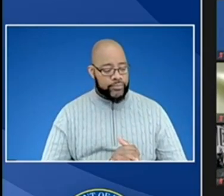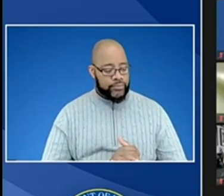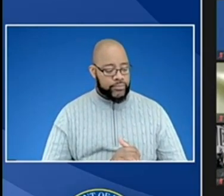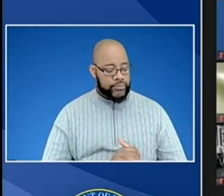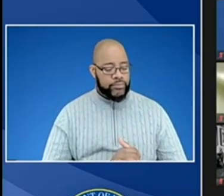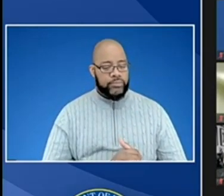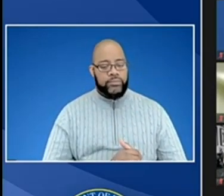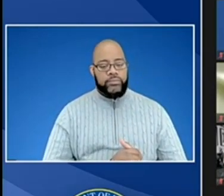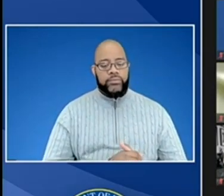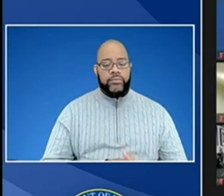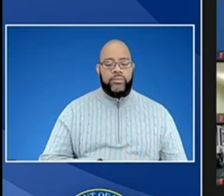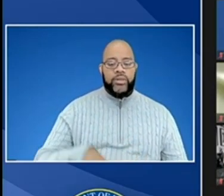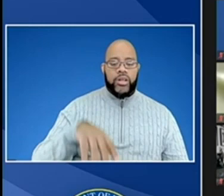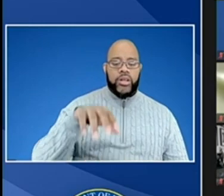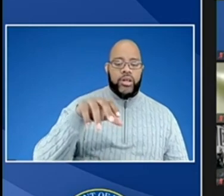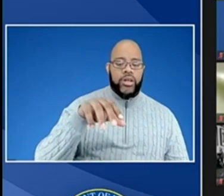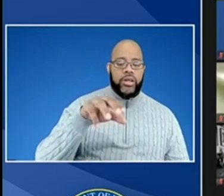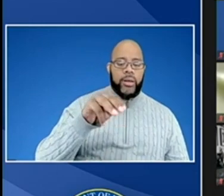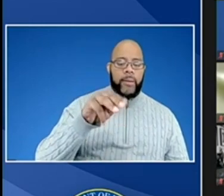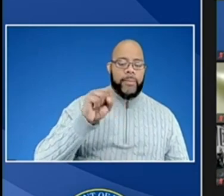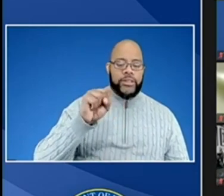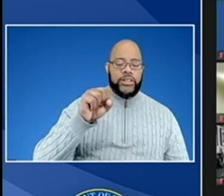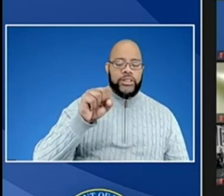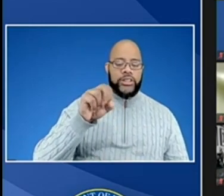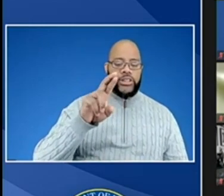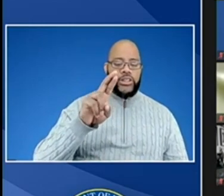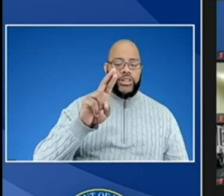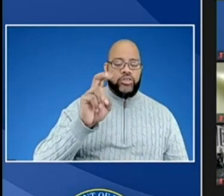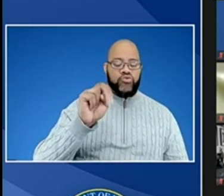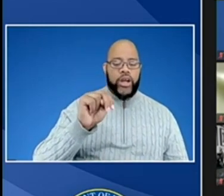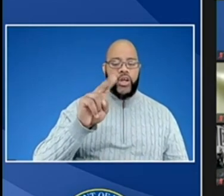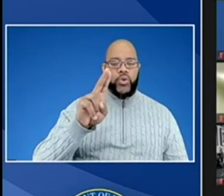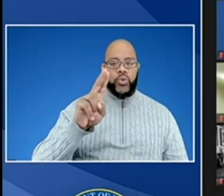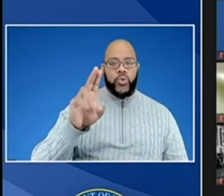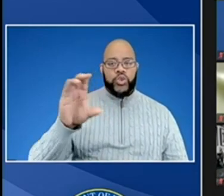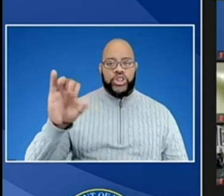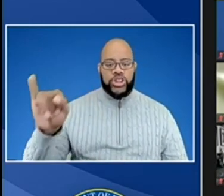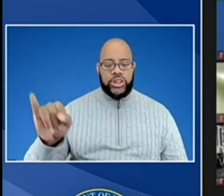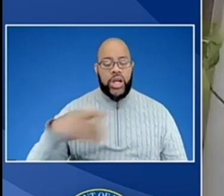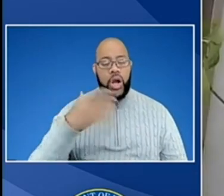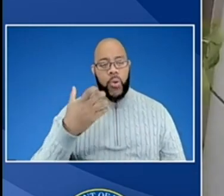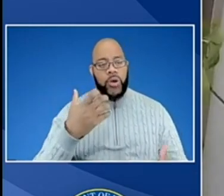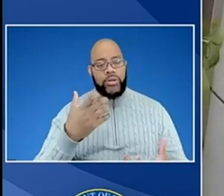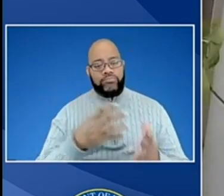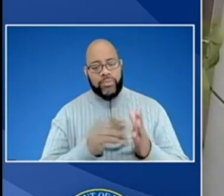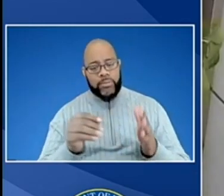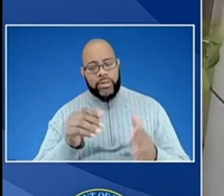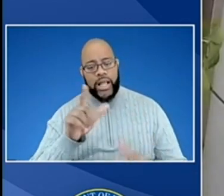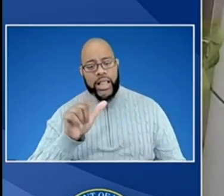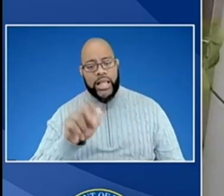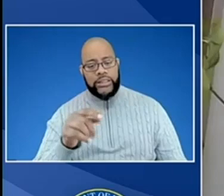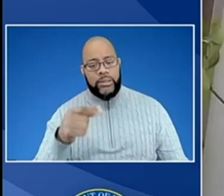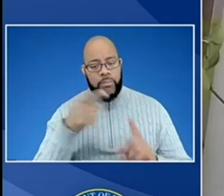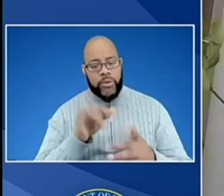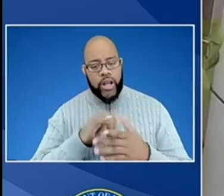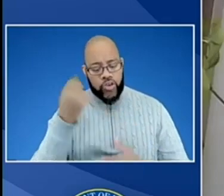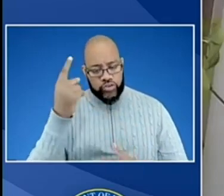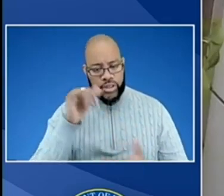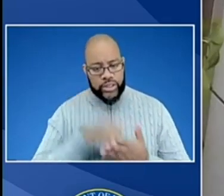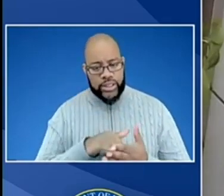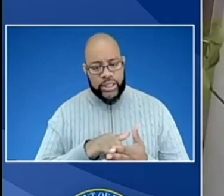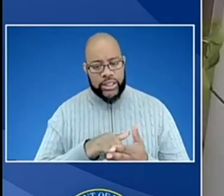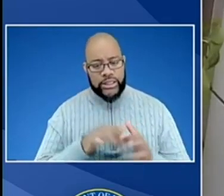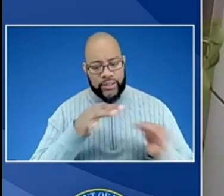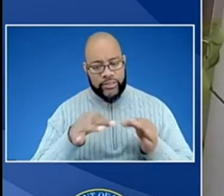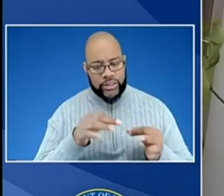Jessica Minucci. Thanks. I just want to echo Lane's point that I understand that the